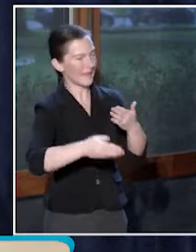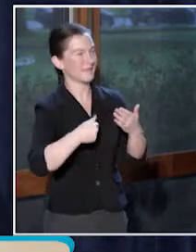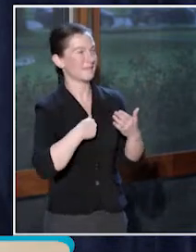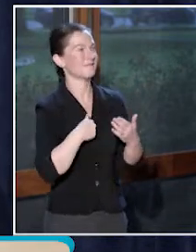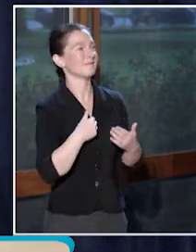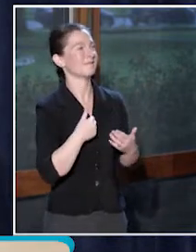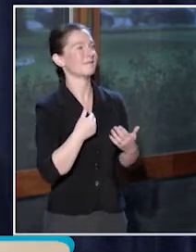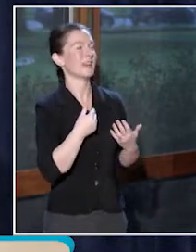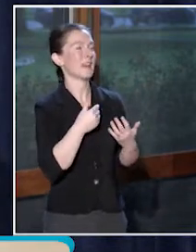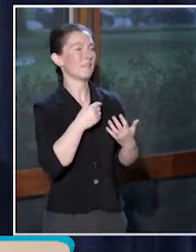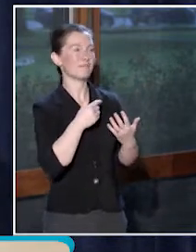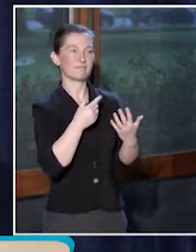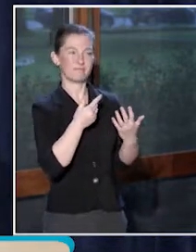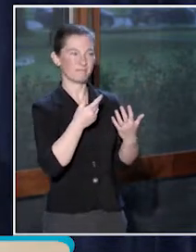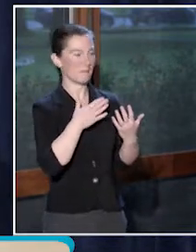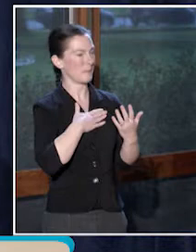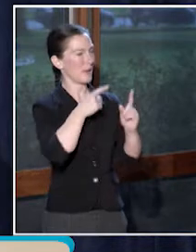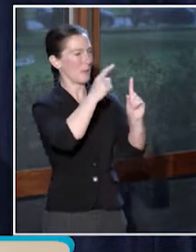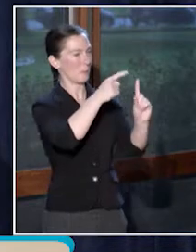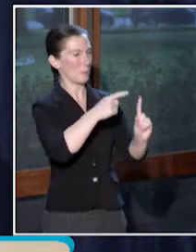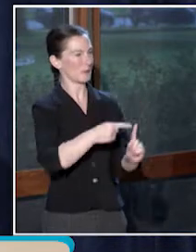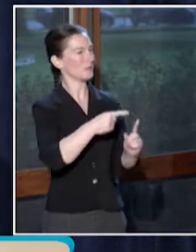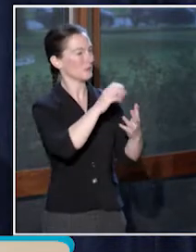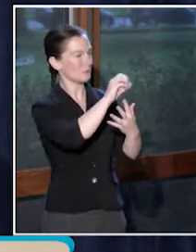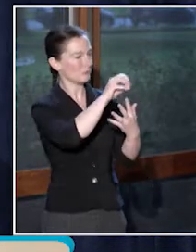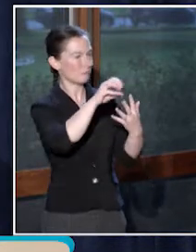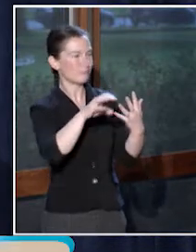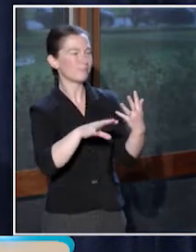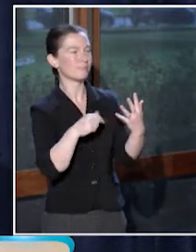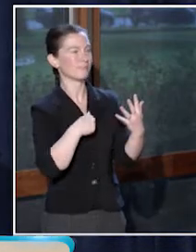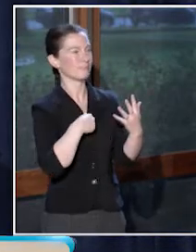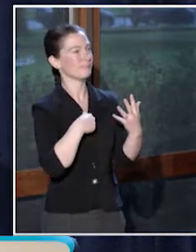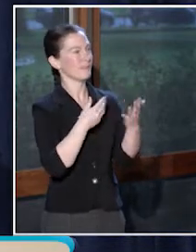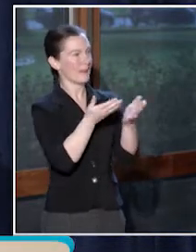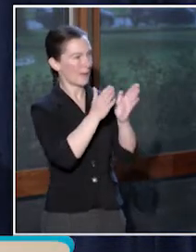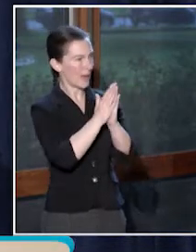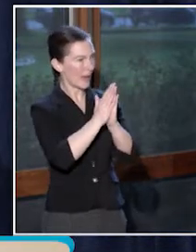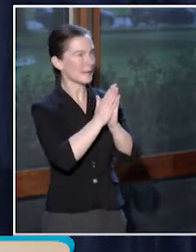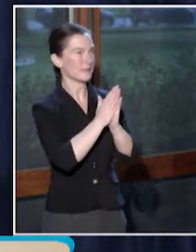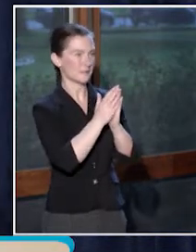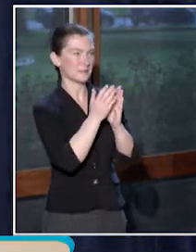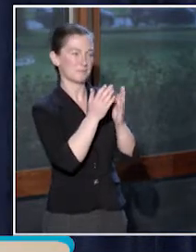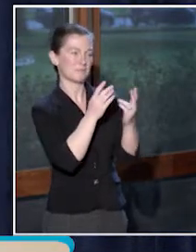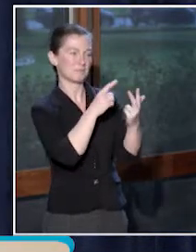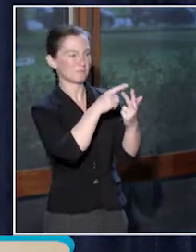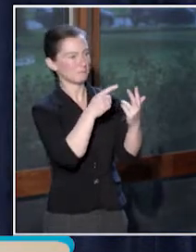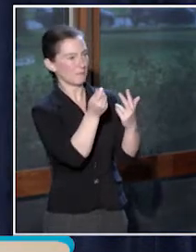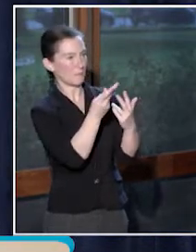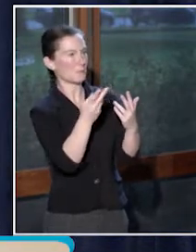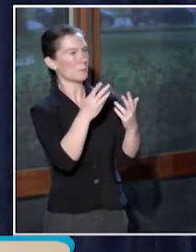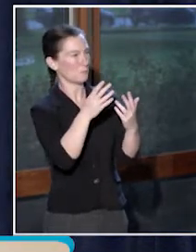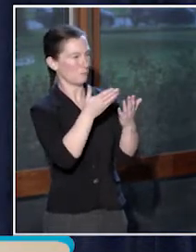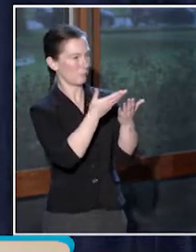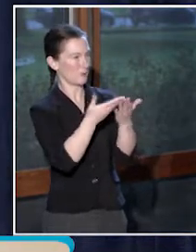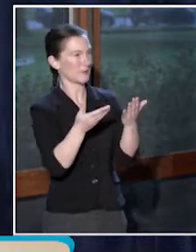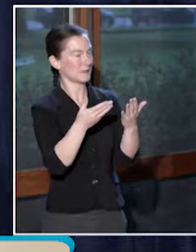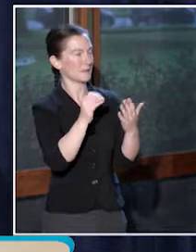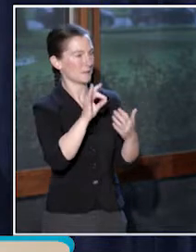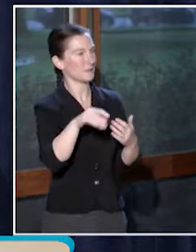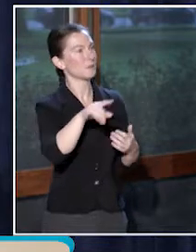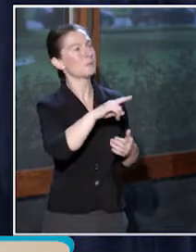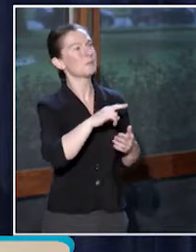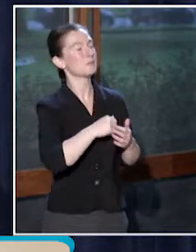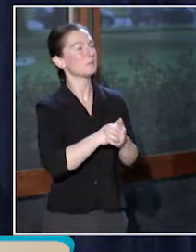up with lots of asks. As I look to the future, I'm